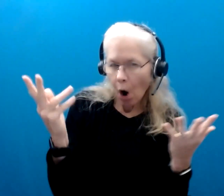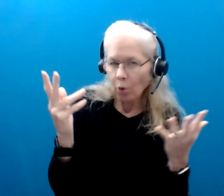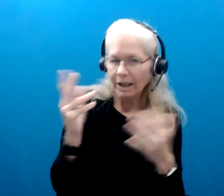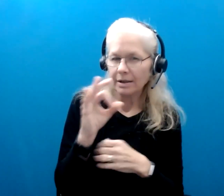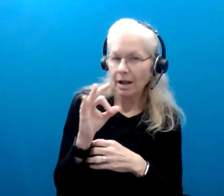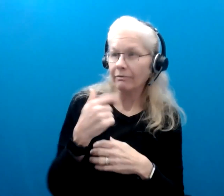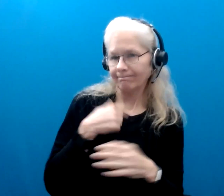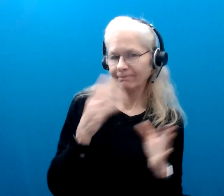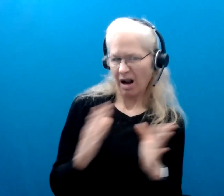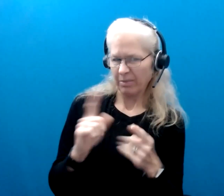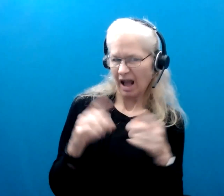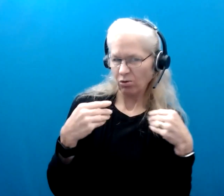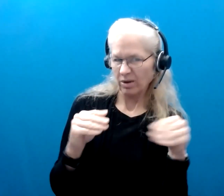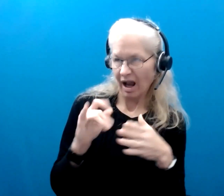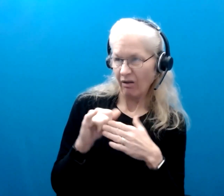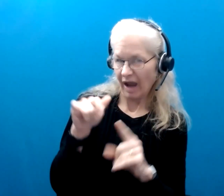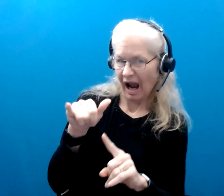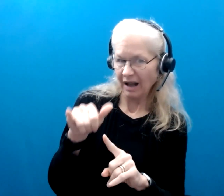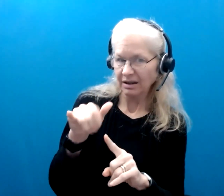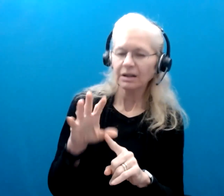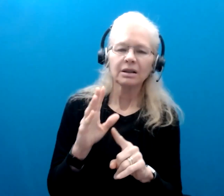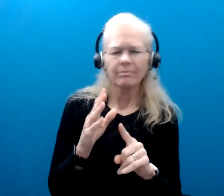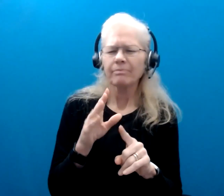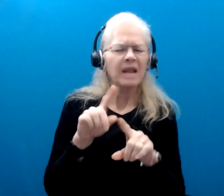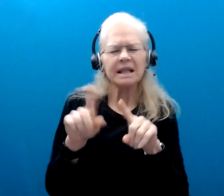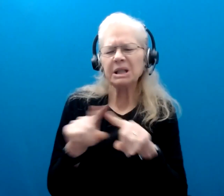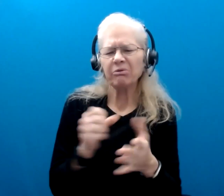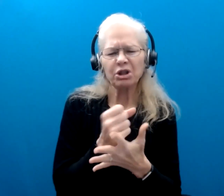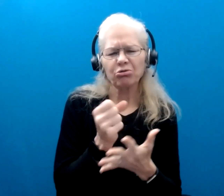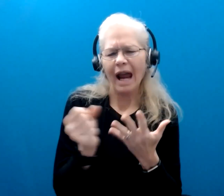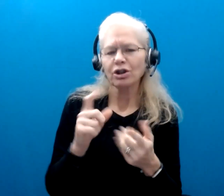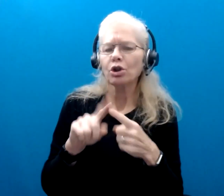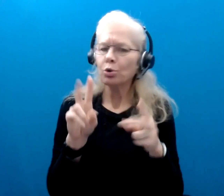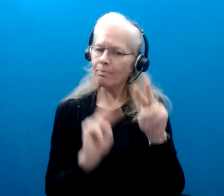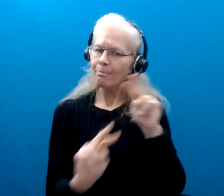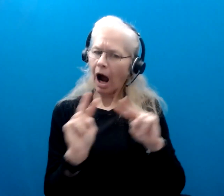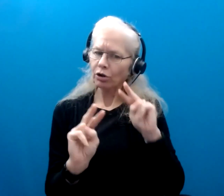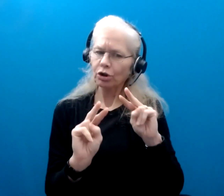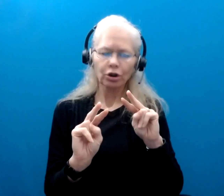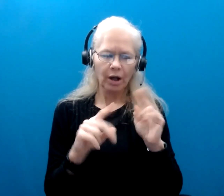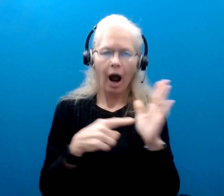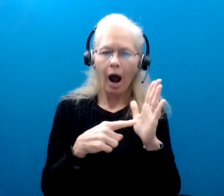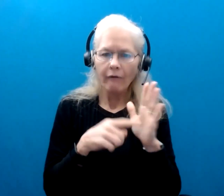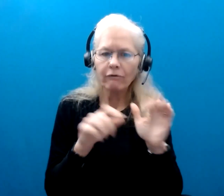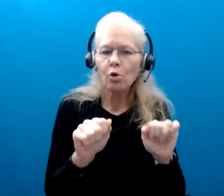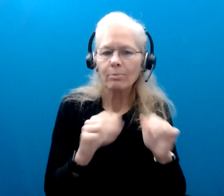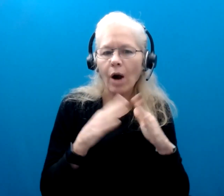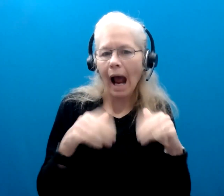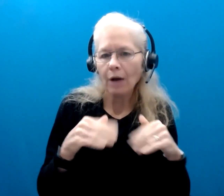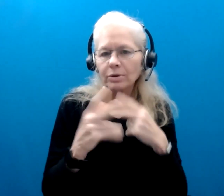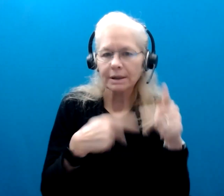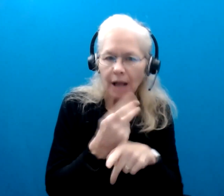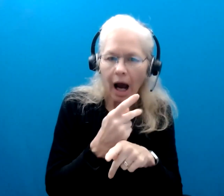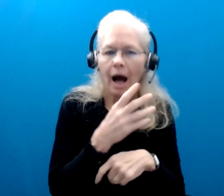strategies throughout, I think, just talking about monitoring affordable housing units and types and sharing that information so that we